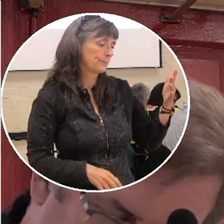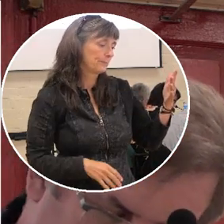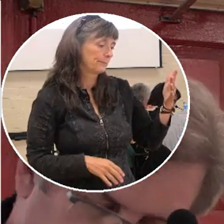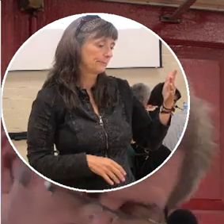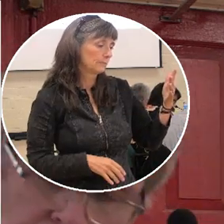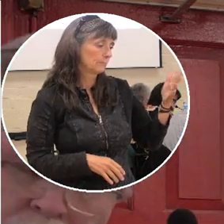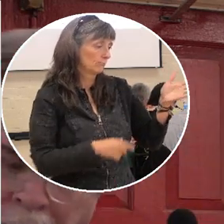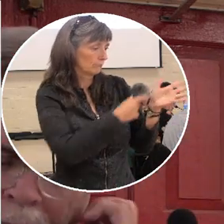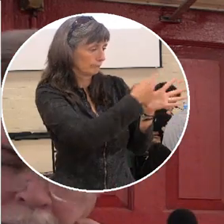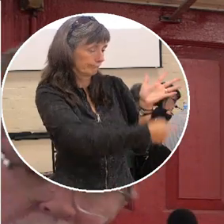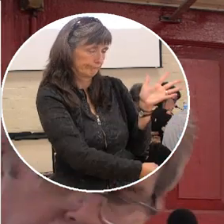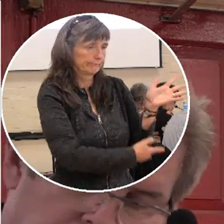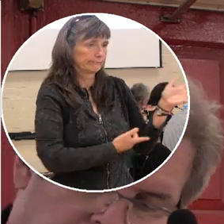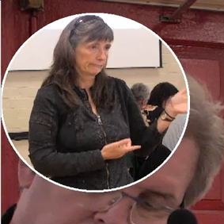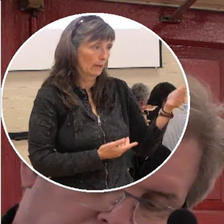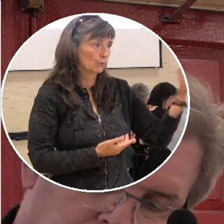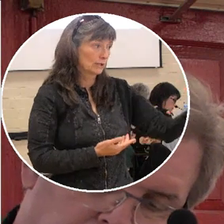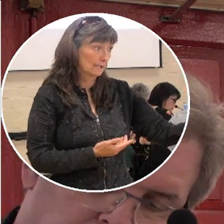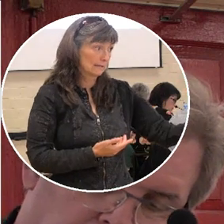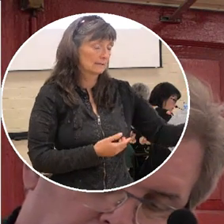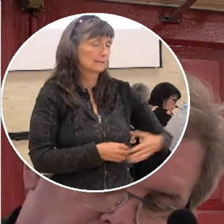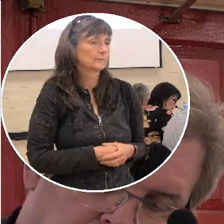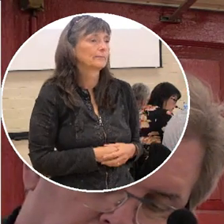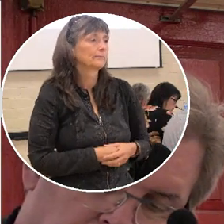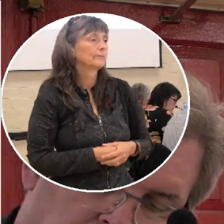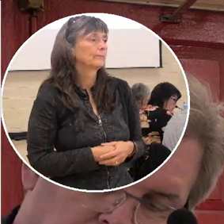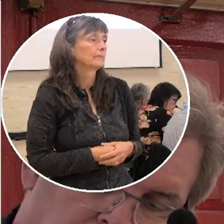as presented. And that was carried.